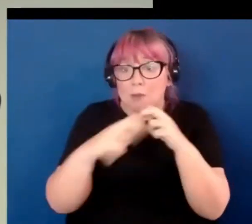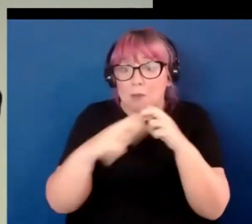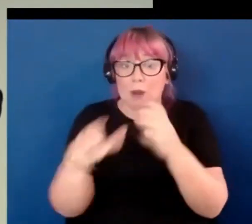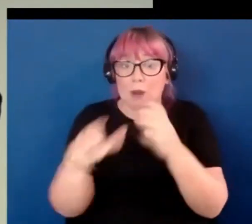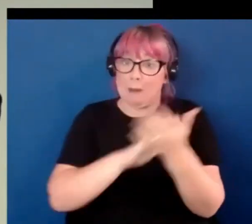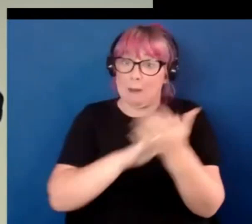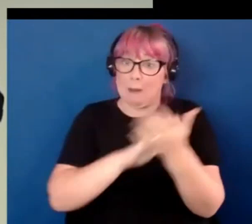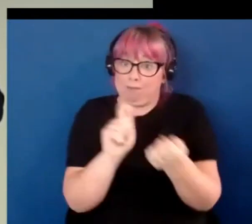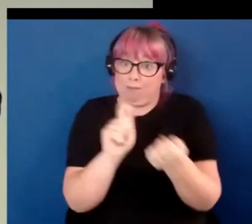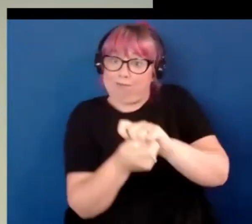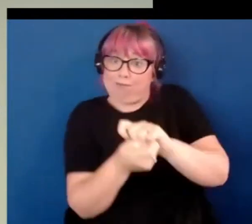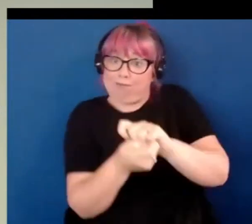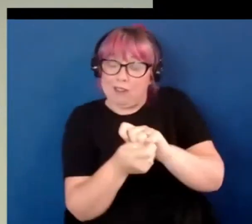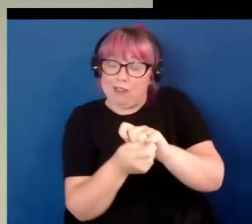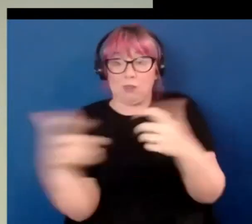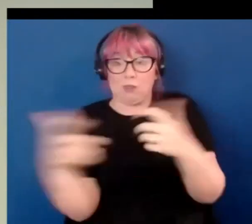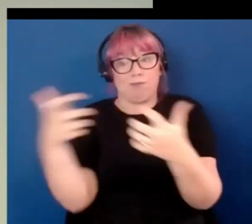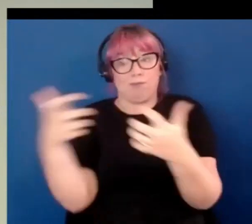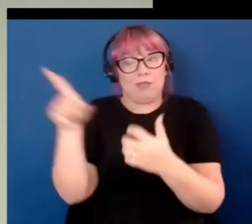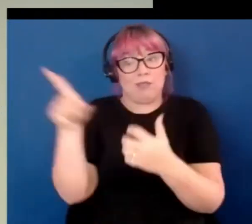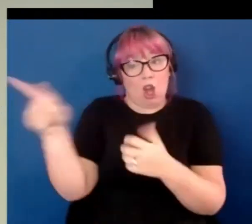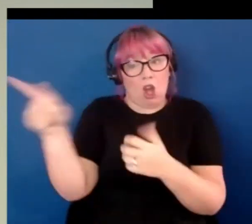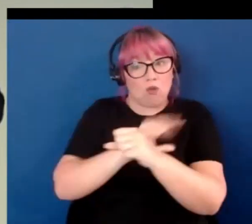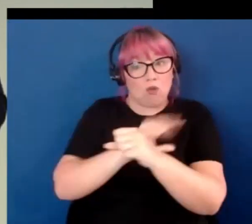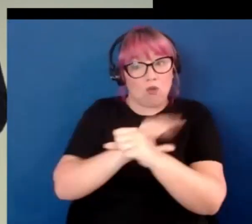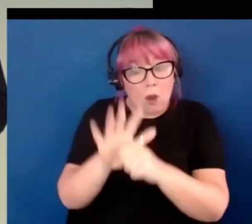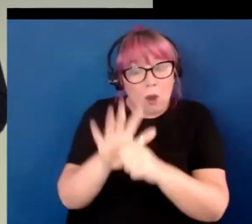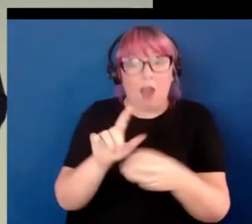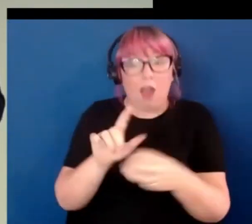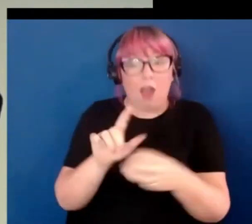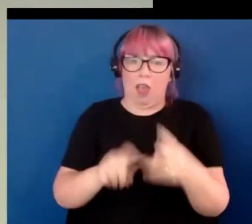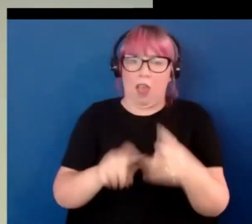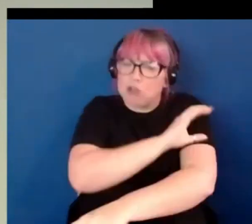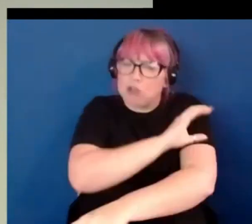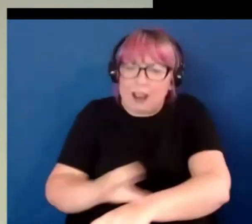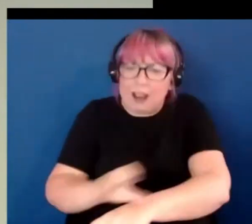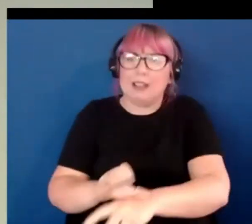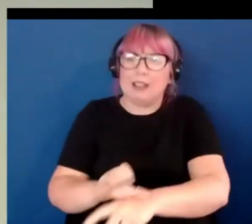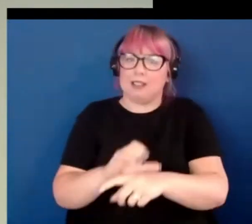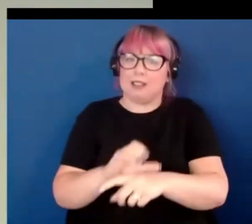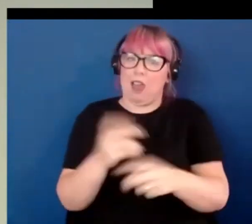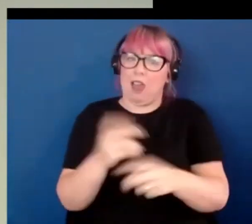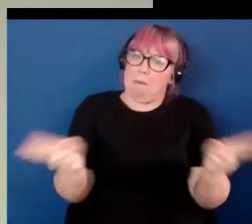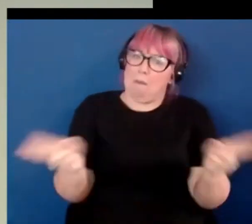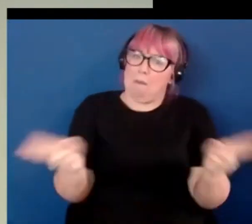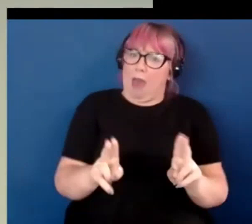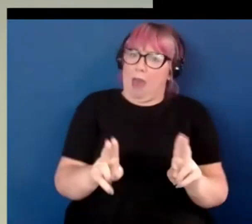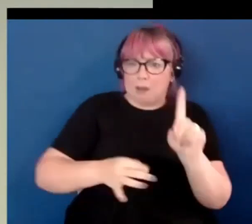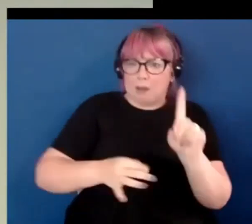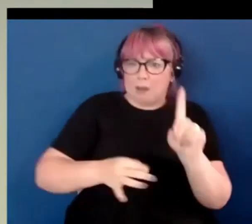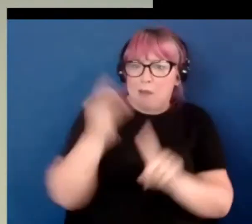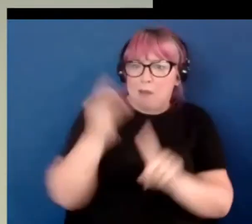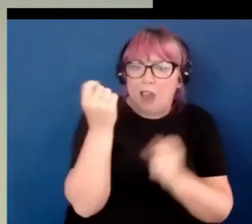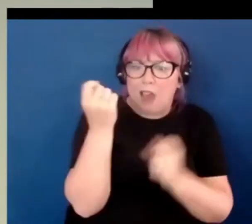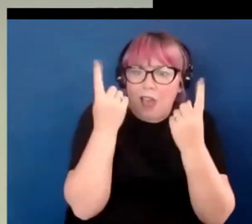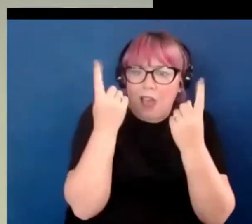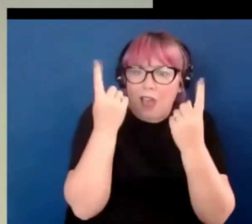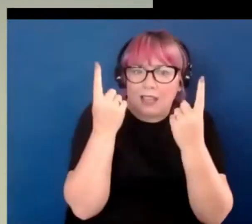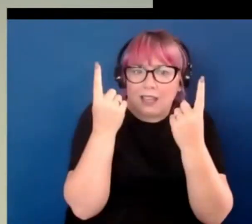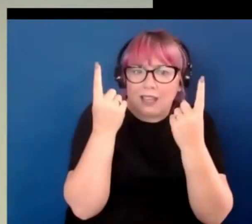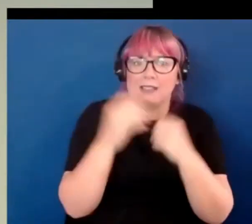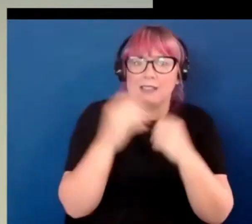economics to create resilience and truly build back better. Ideas that say better is possible.